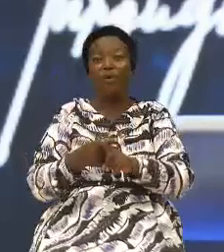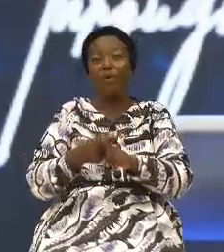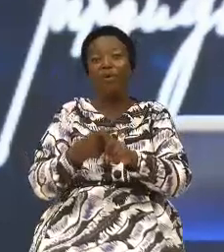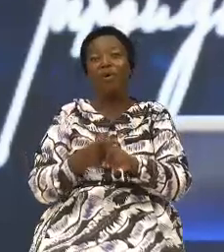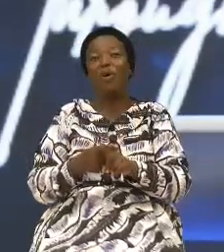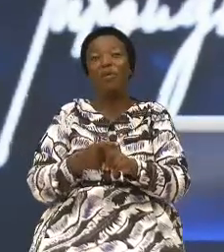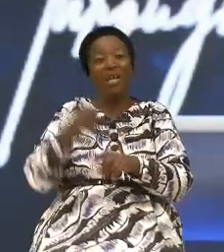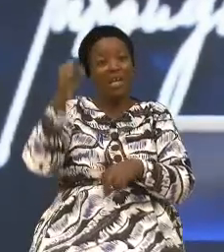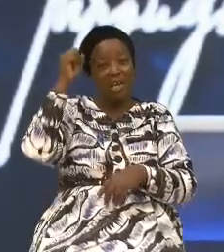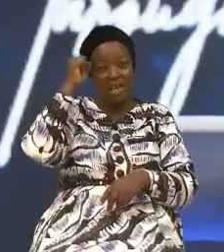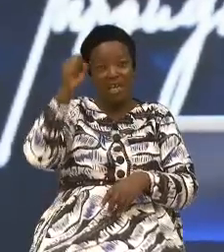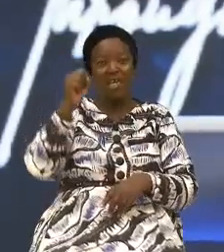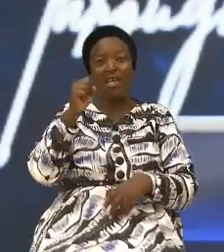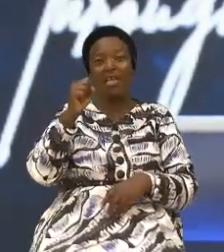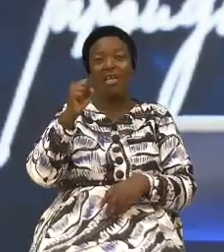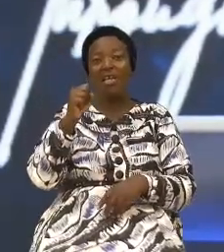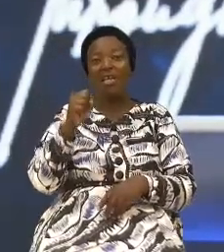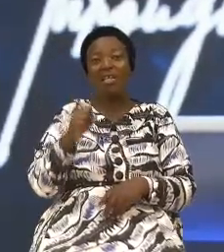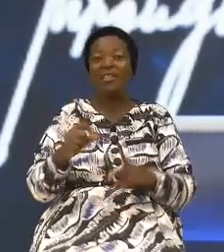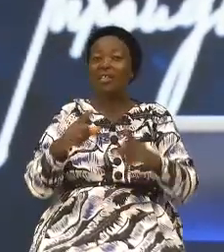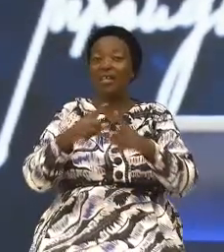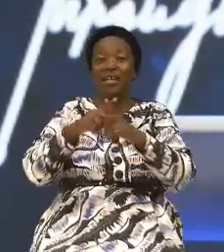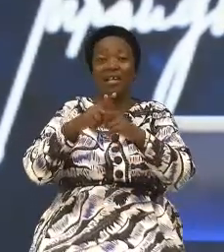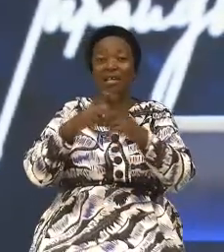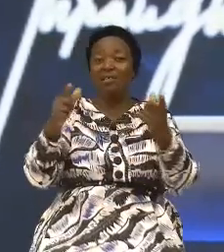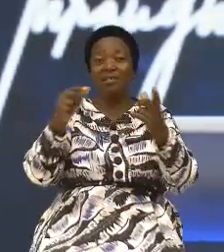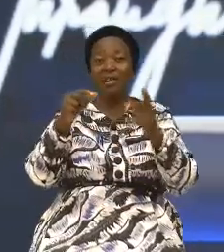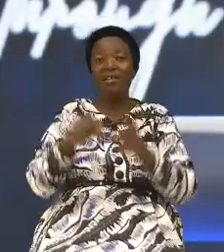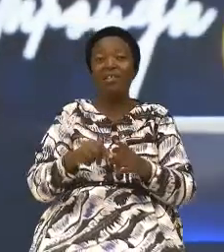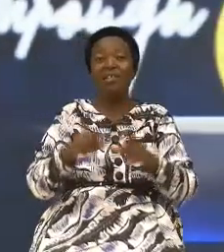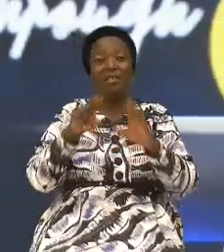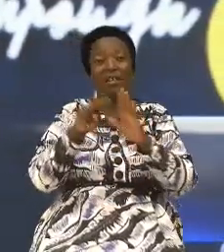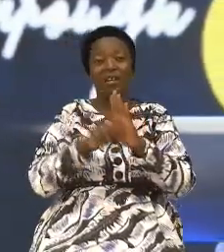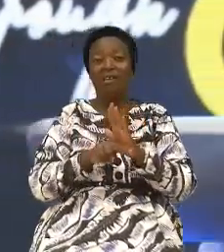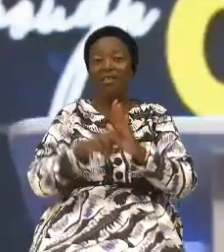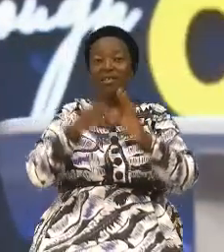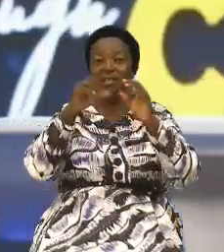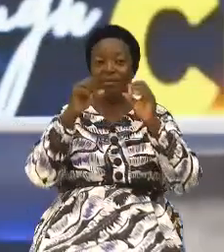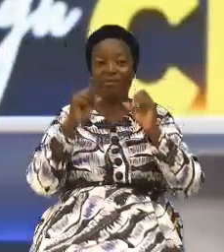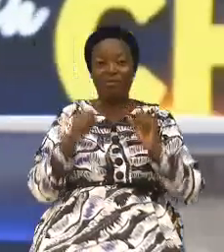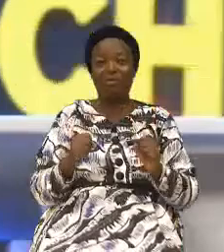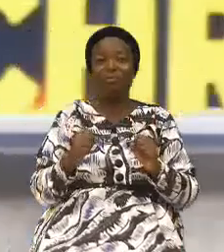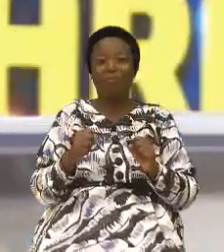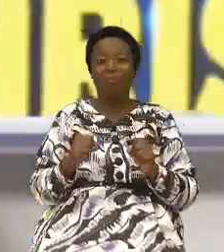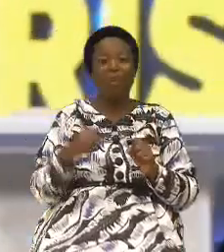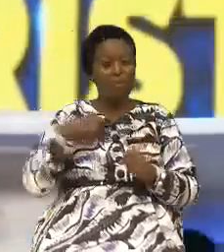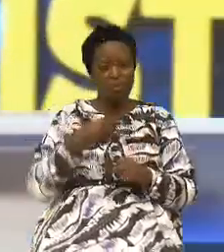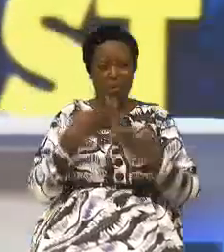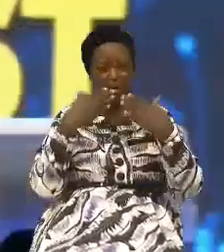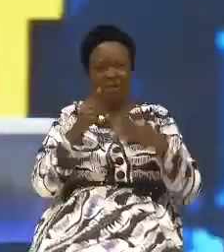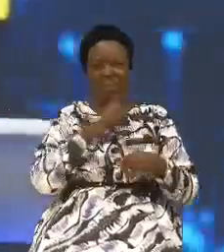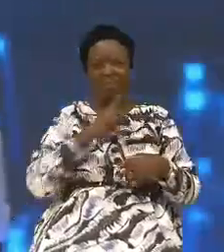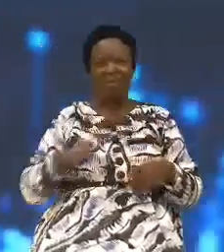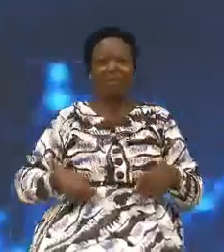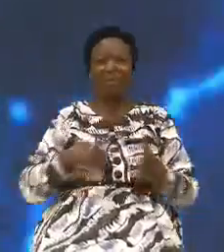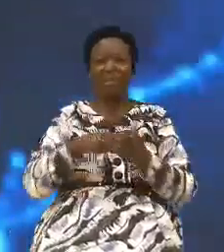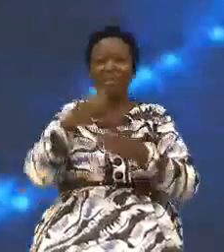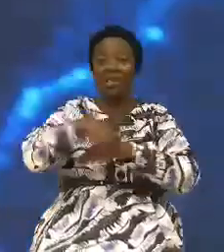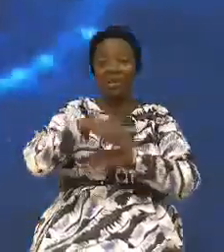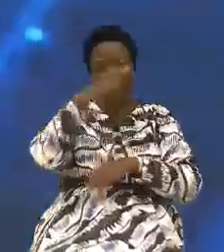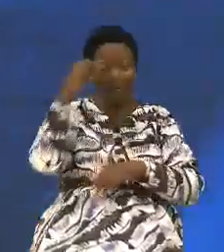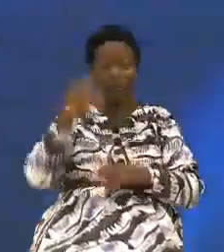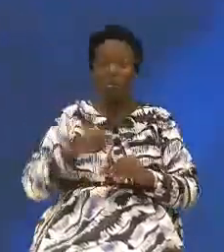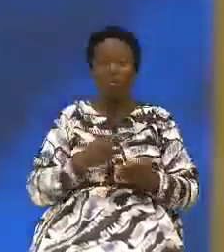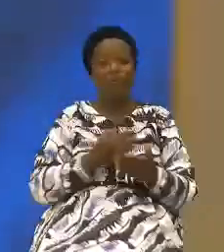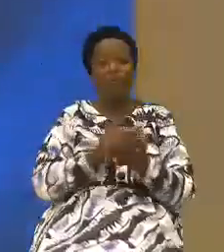his omnipotent power. We thank the Lord tonight. There's no failure here tonight.